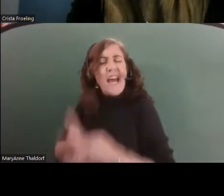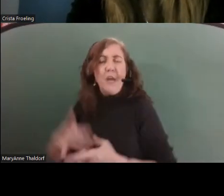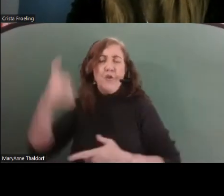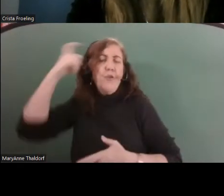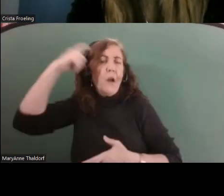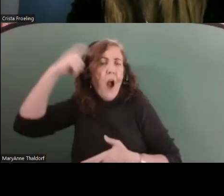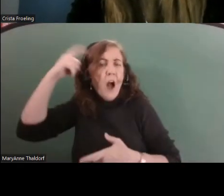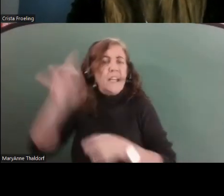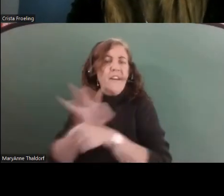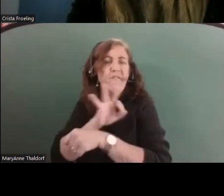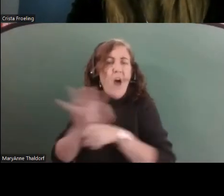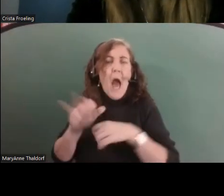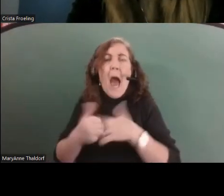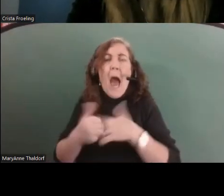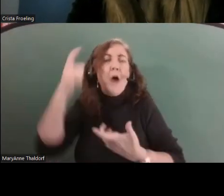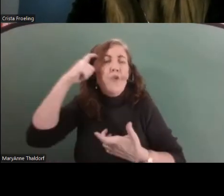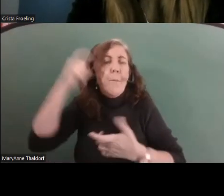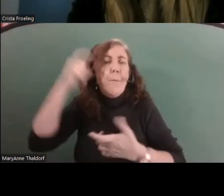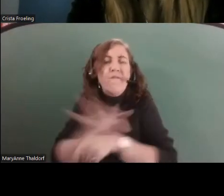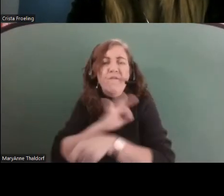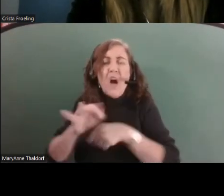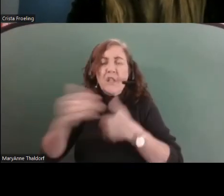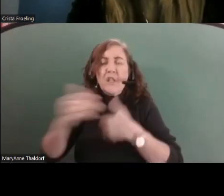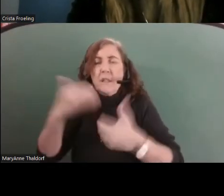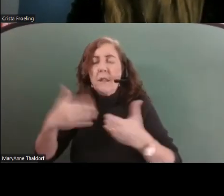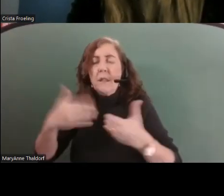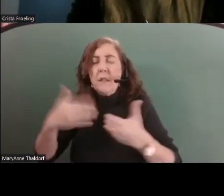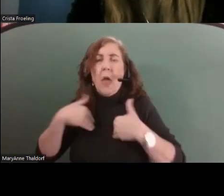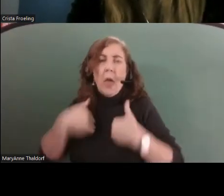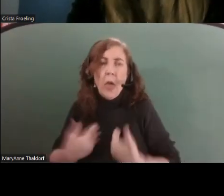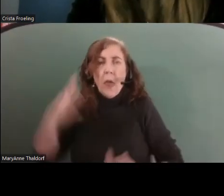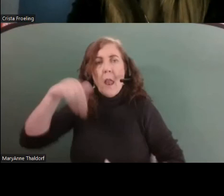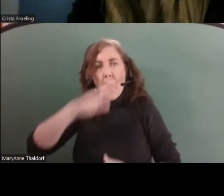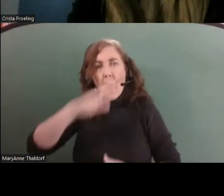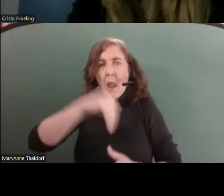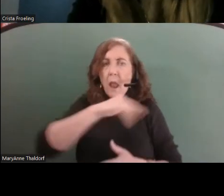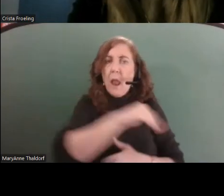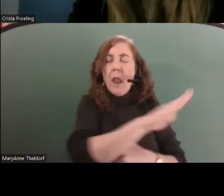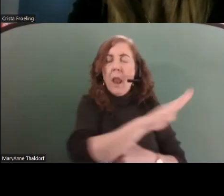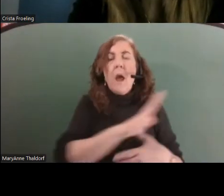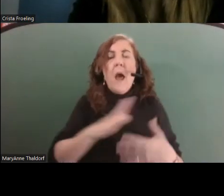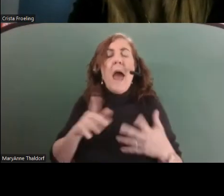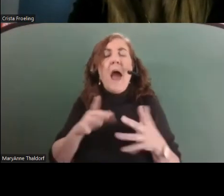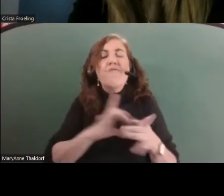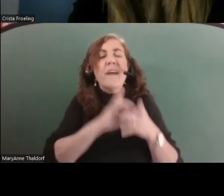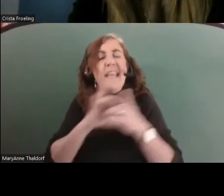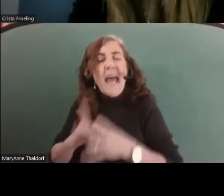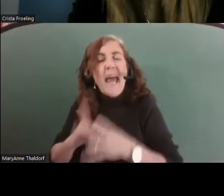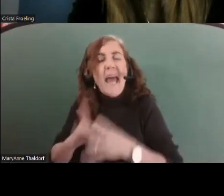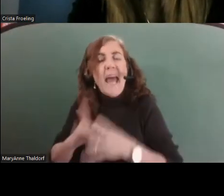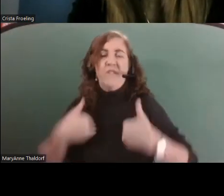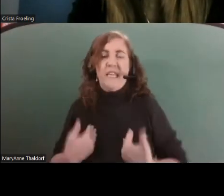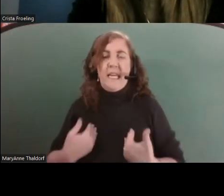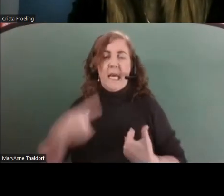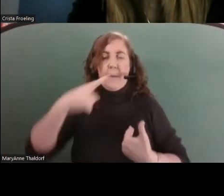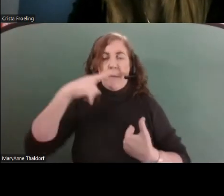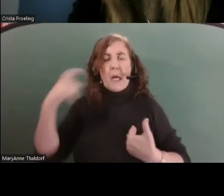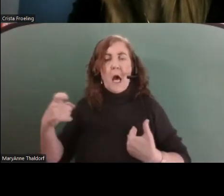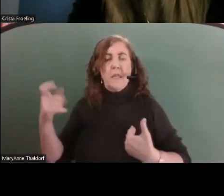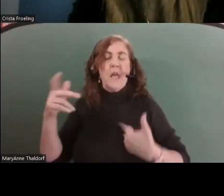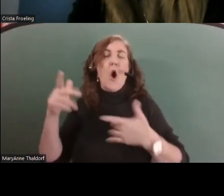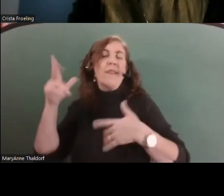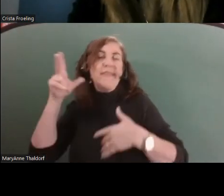It can result in recurrent fatigue because it's caused by the strain of listening with the hearing loss. And